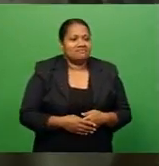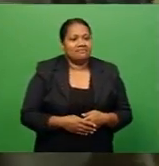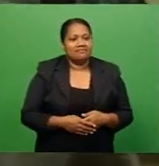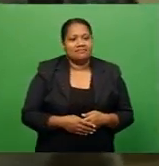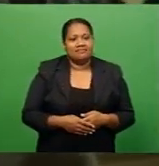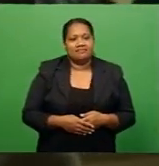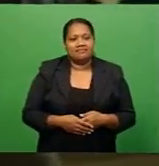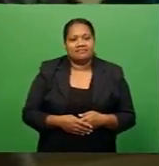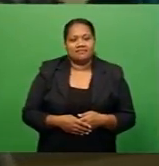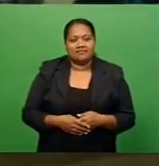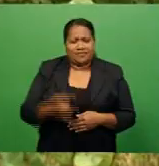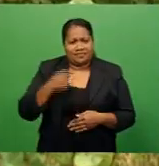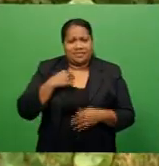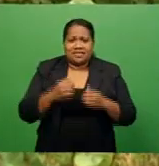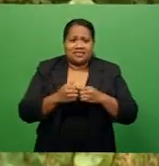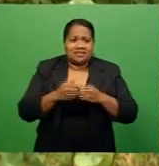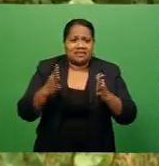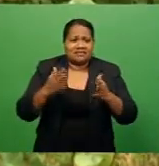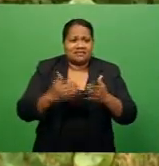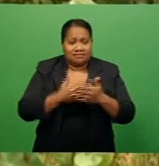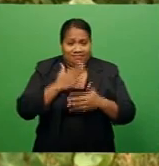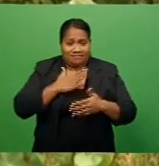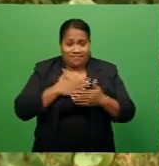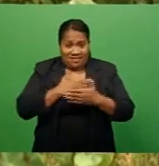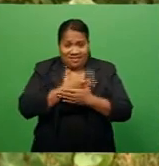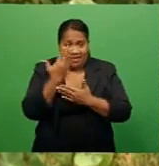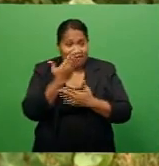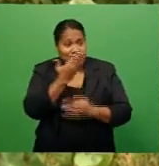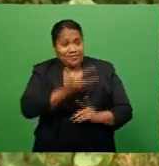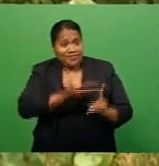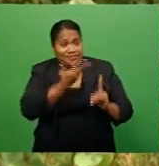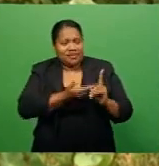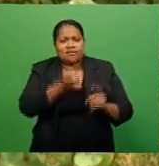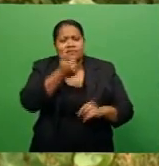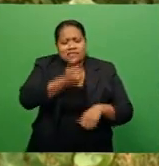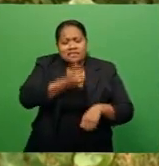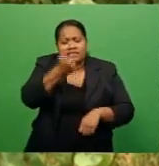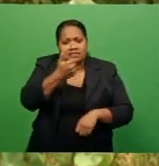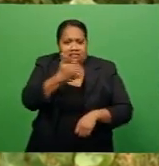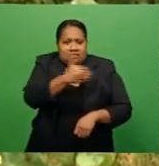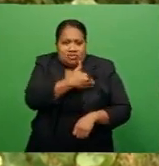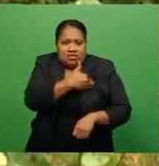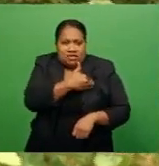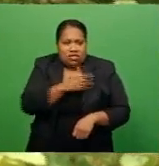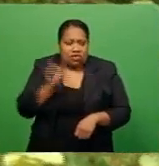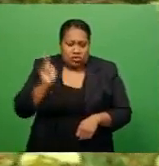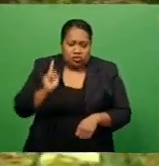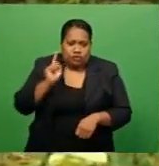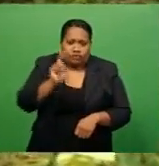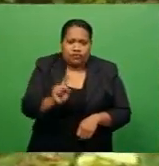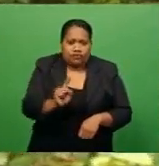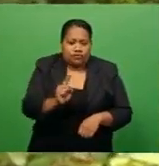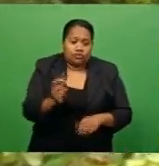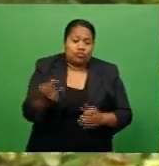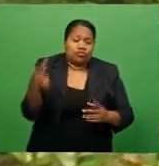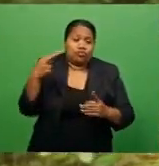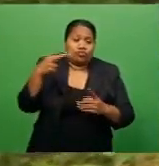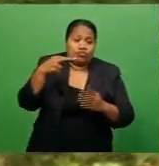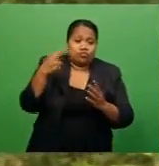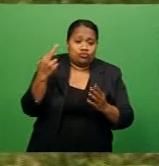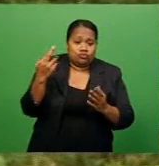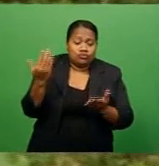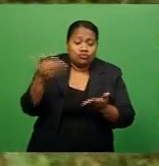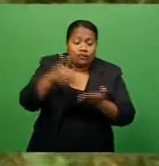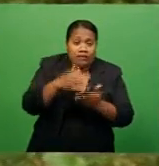I start off the day at 6 a.m. with breakfast, and I make it my business daily to reach the farm before 8. I strictly